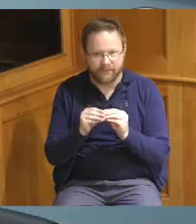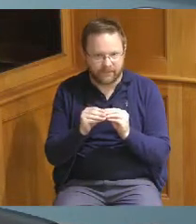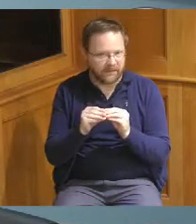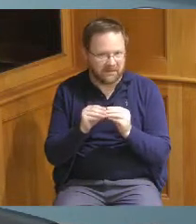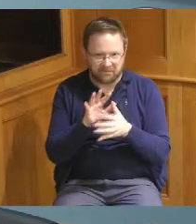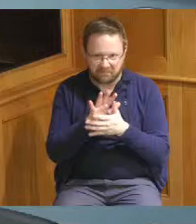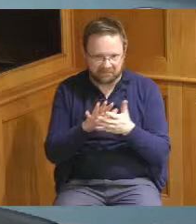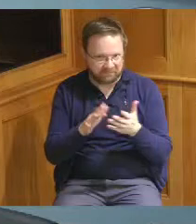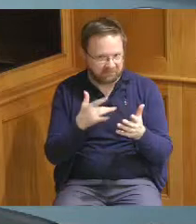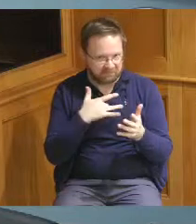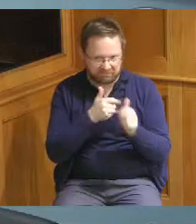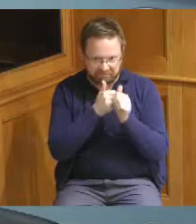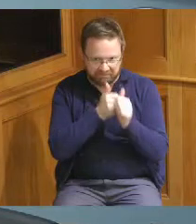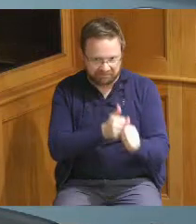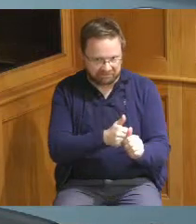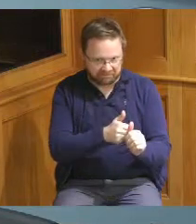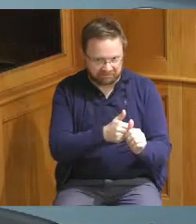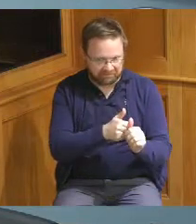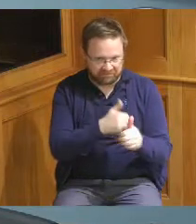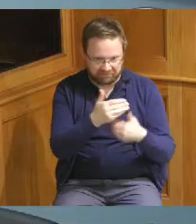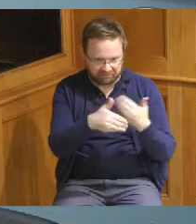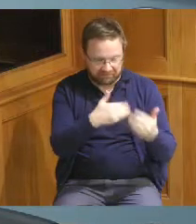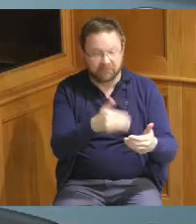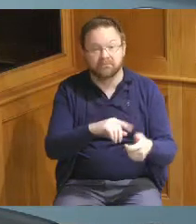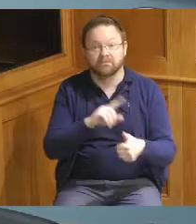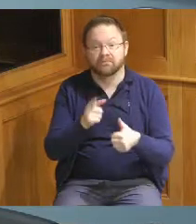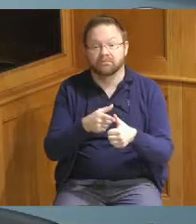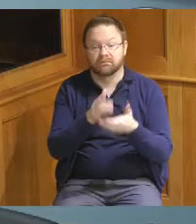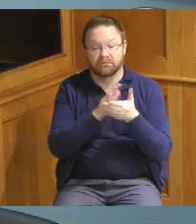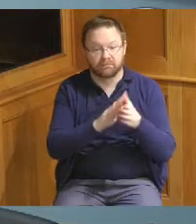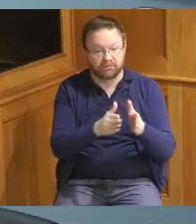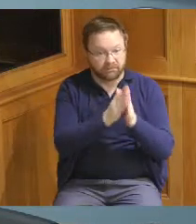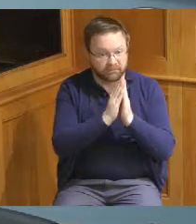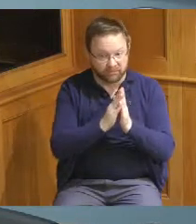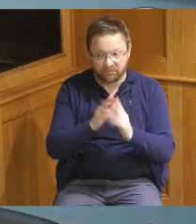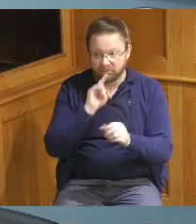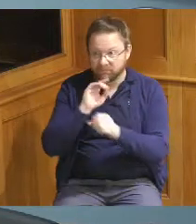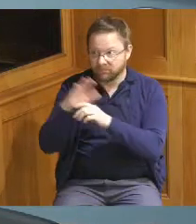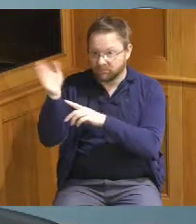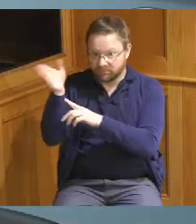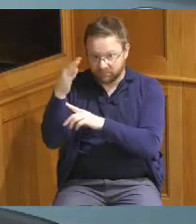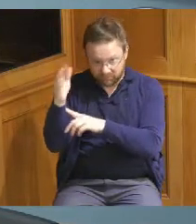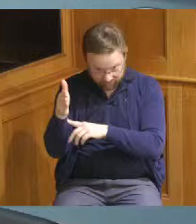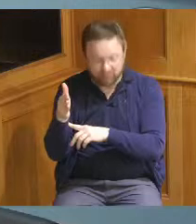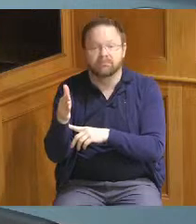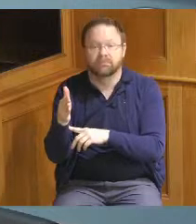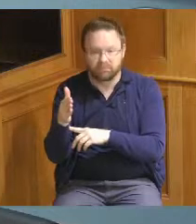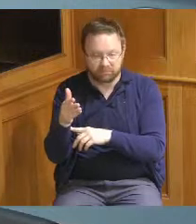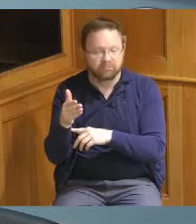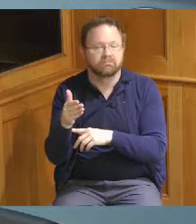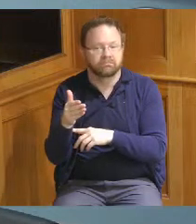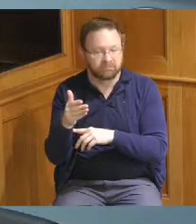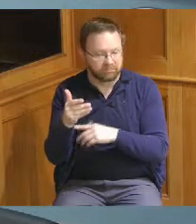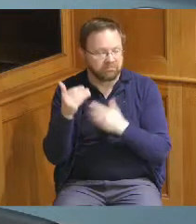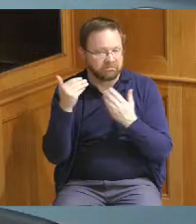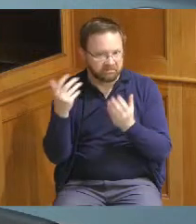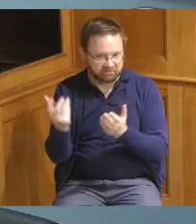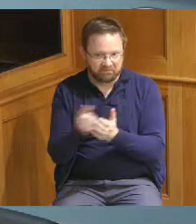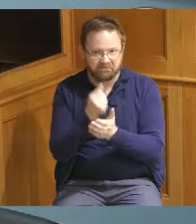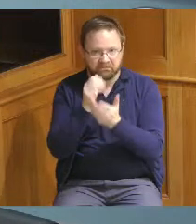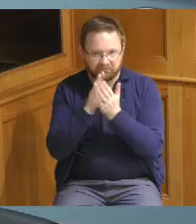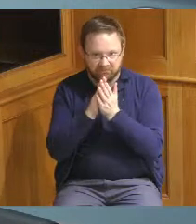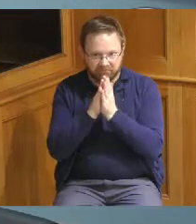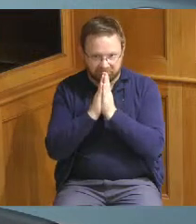And so we will have the silent prayer and the Pledge of Allegiance at the top of the meeting today. So please join us in silent